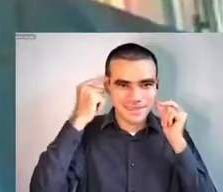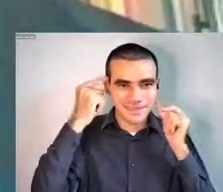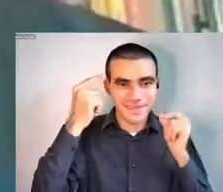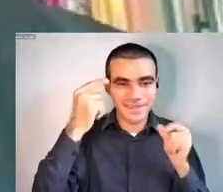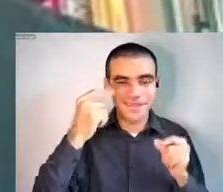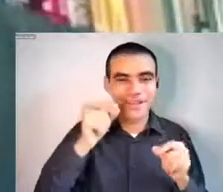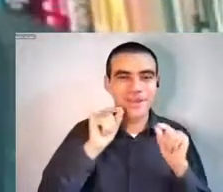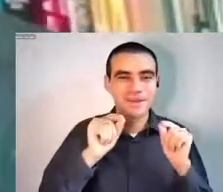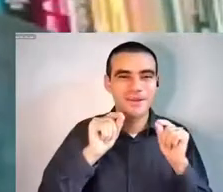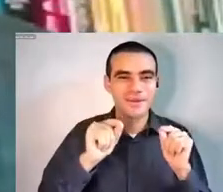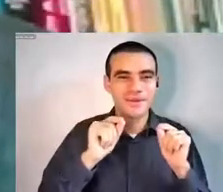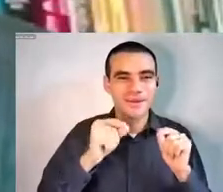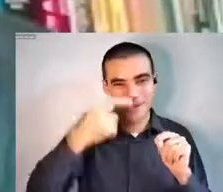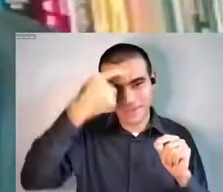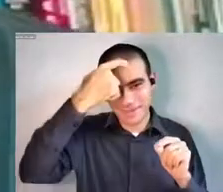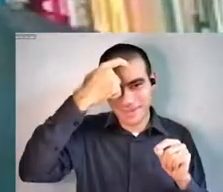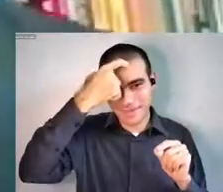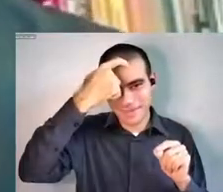people,